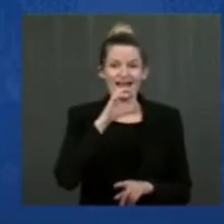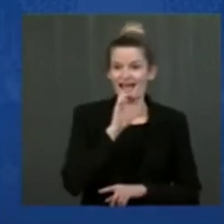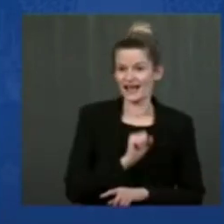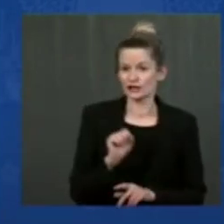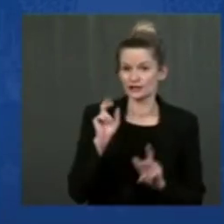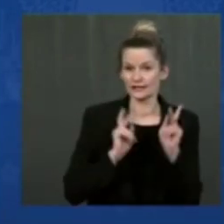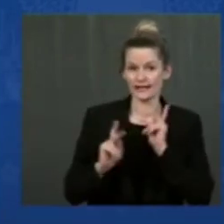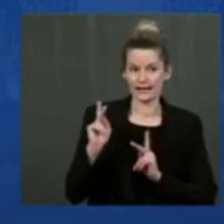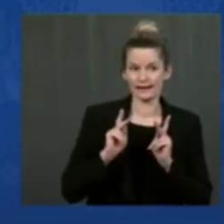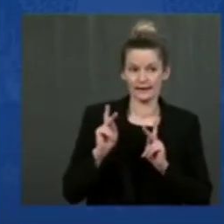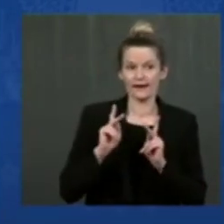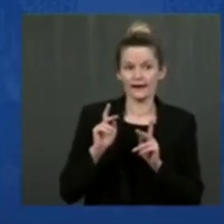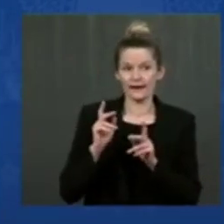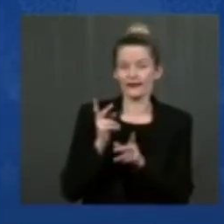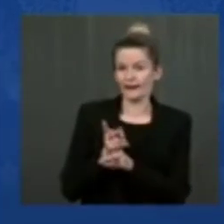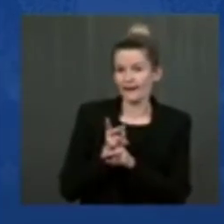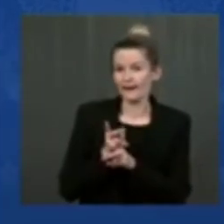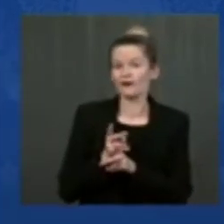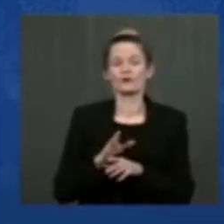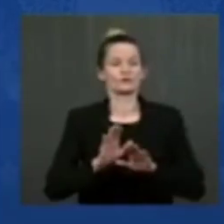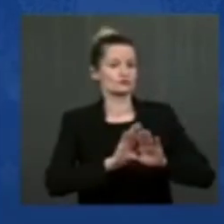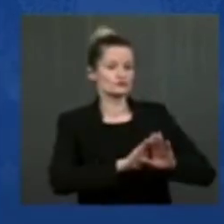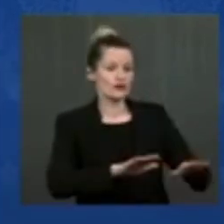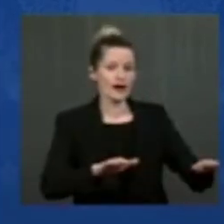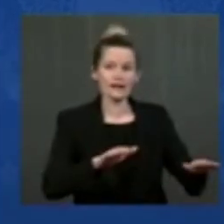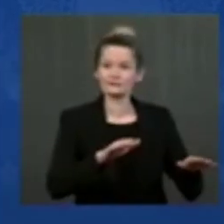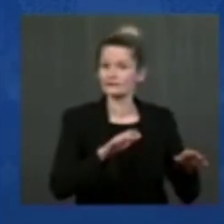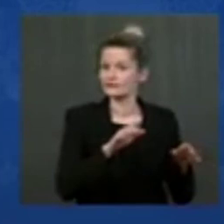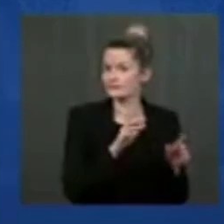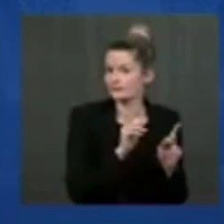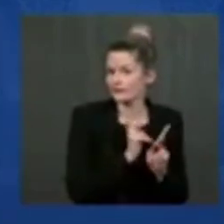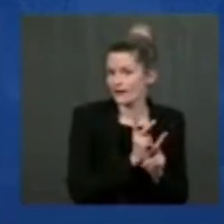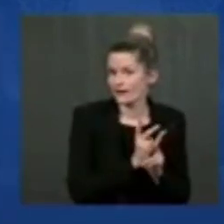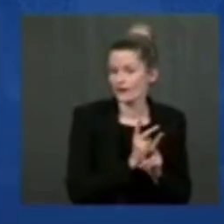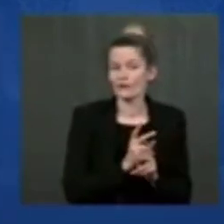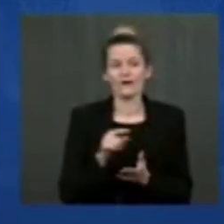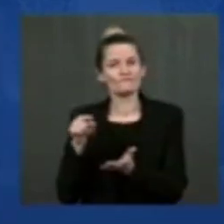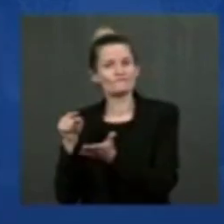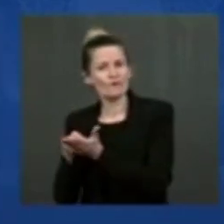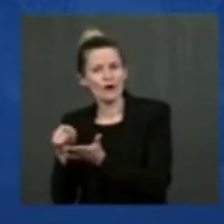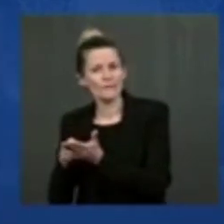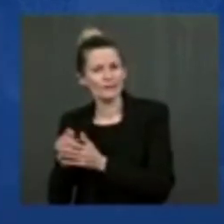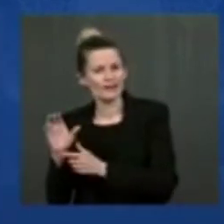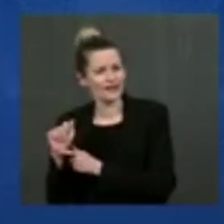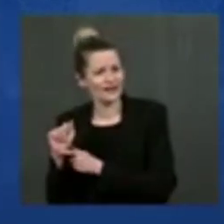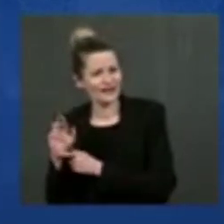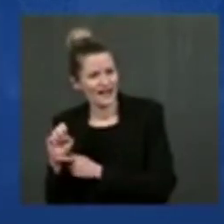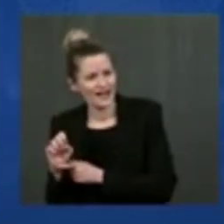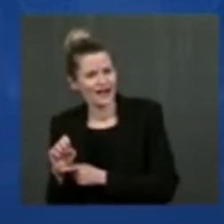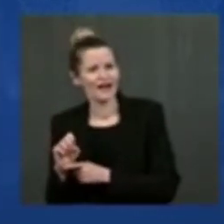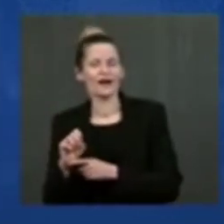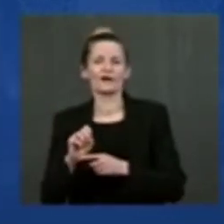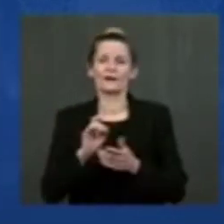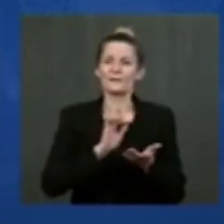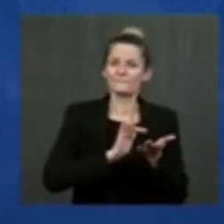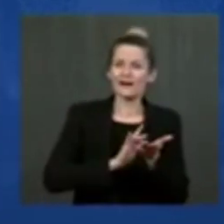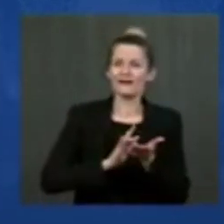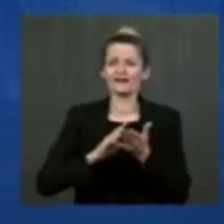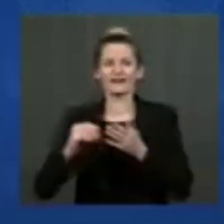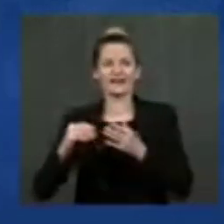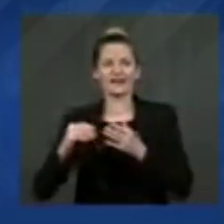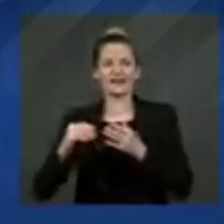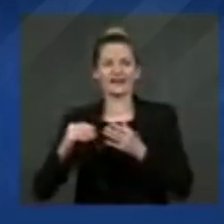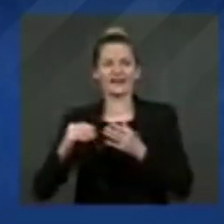workers and child care workers. Providing paid family leave and medical leave so that no worker is forced to choose